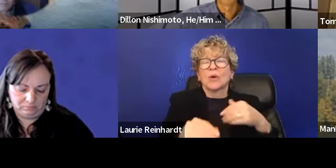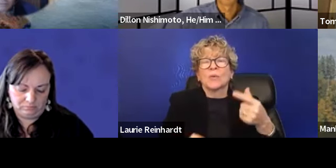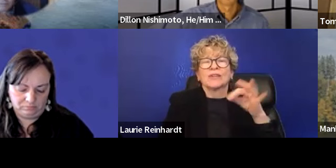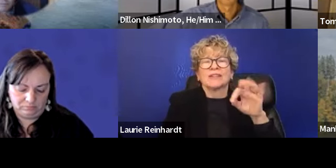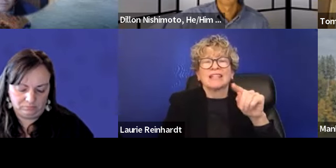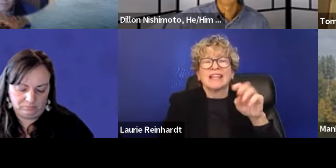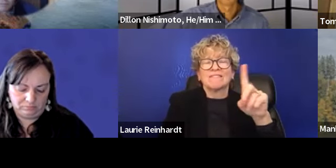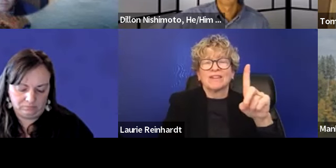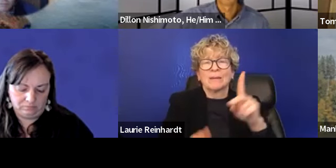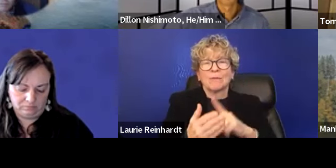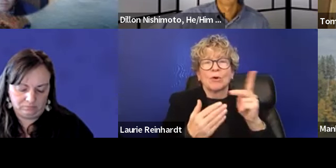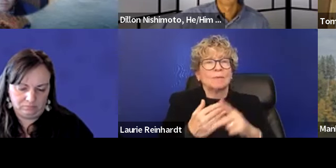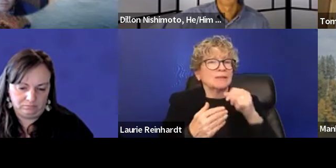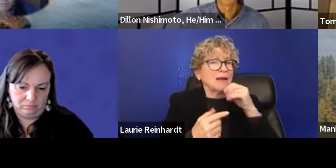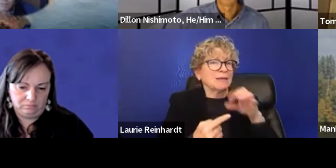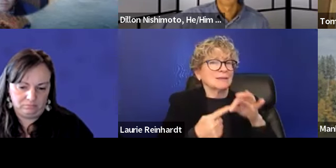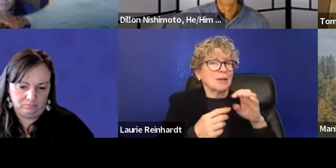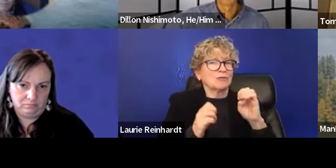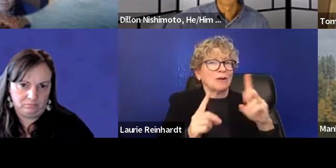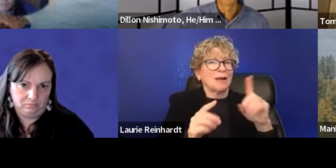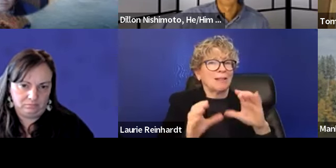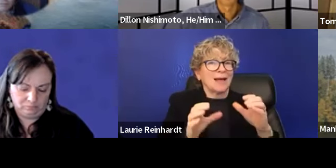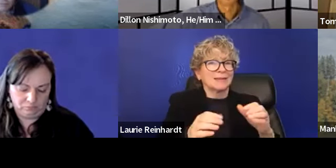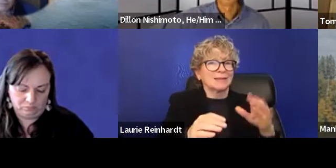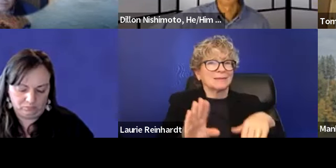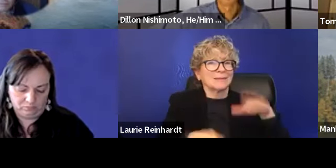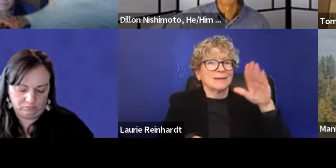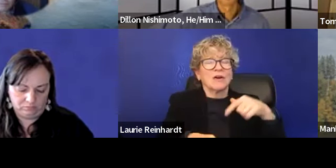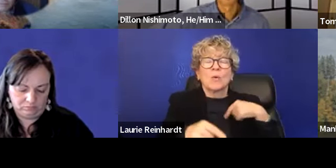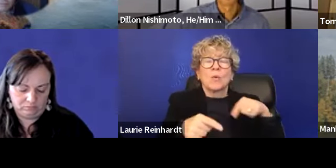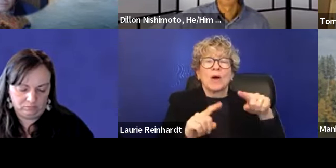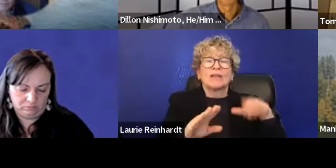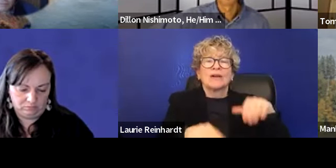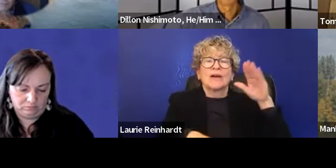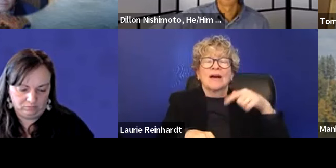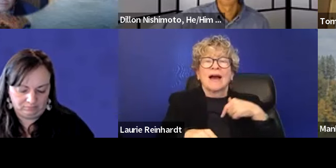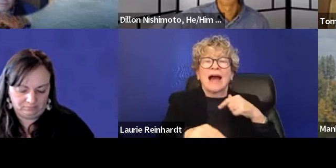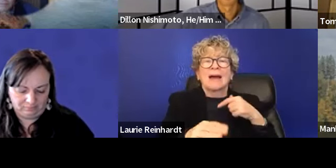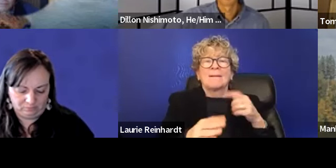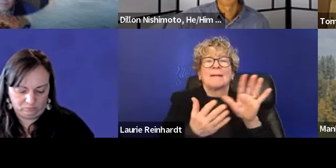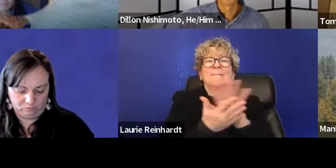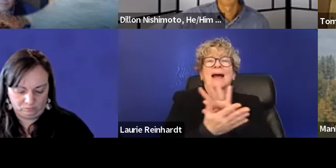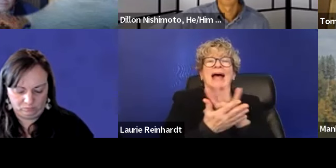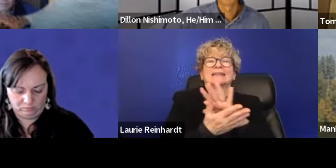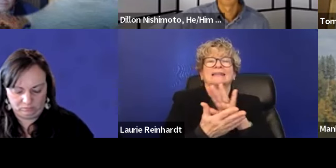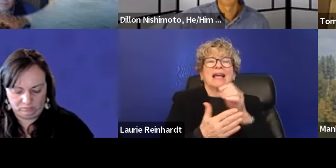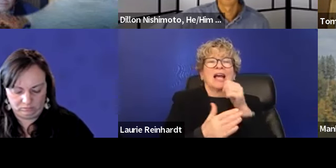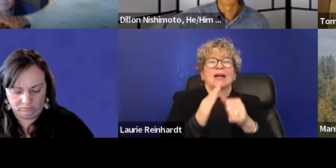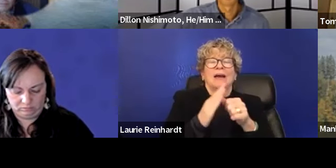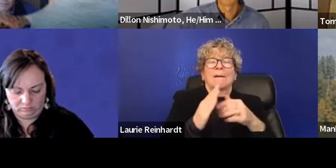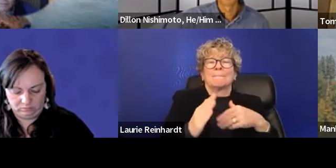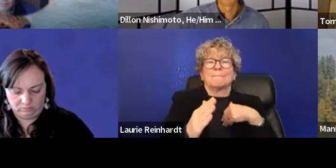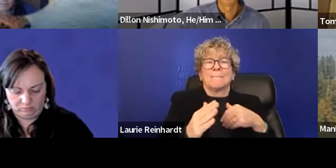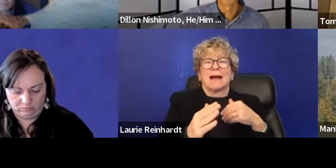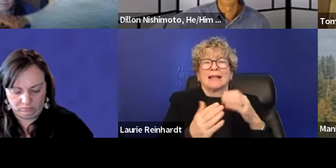of in special ed classes. As I grew up, I naturally applied my masking lessons to try to figure out how to do gender.